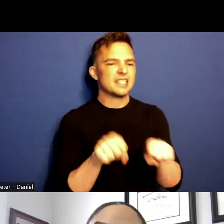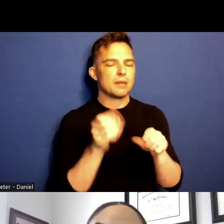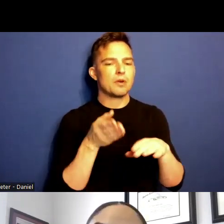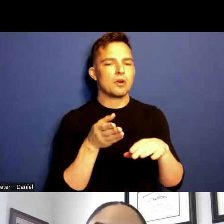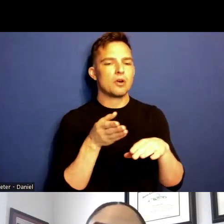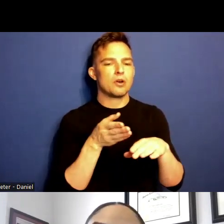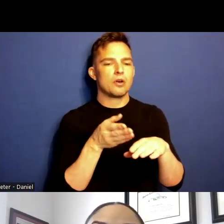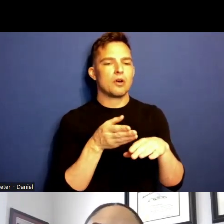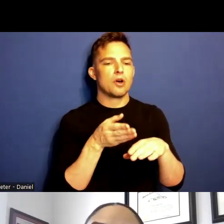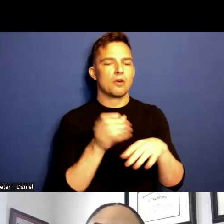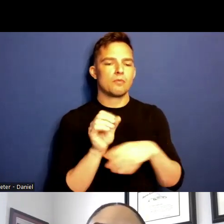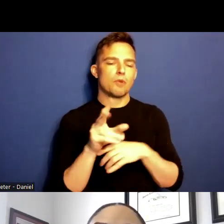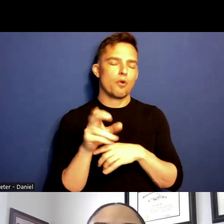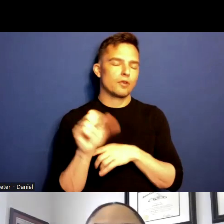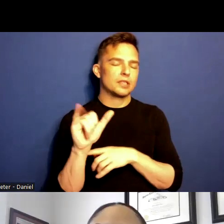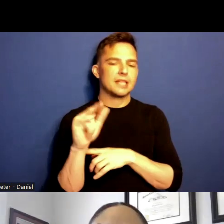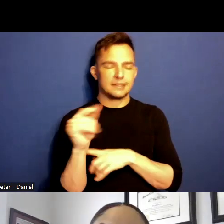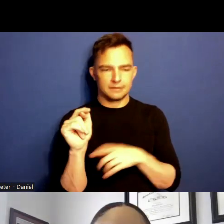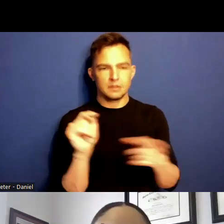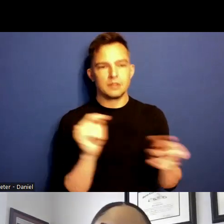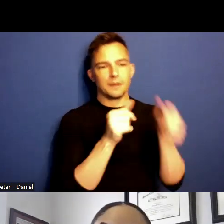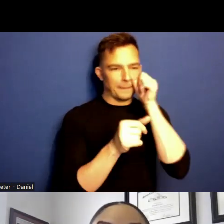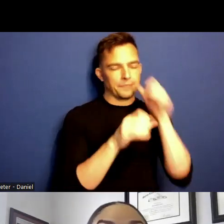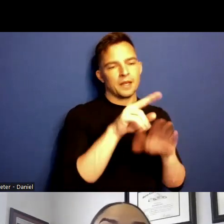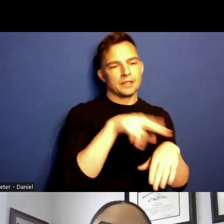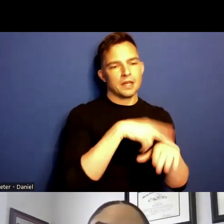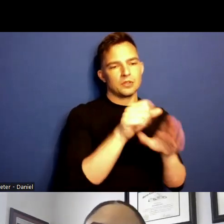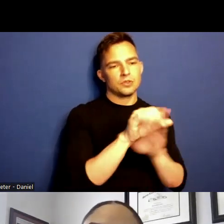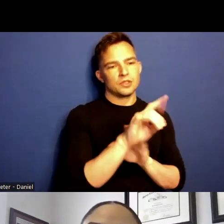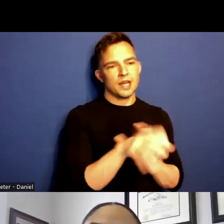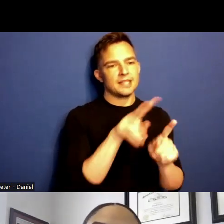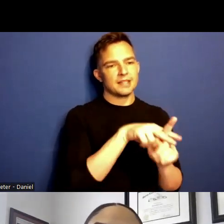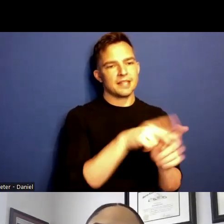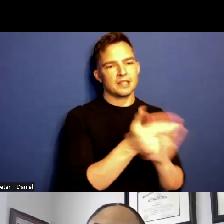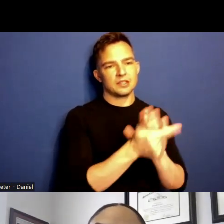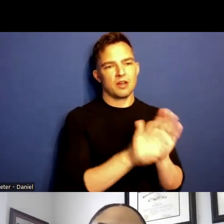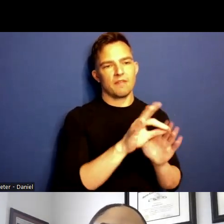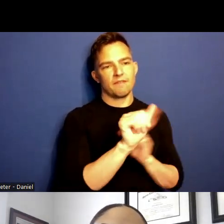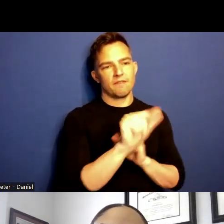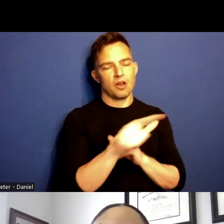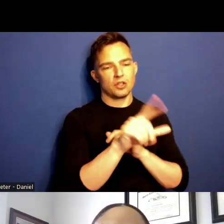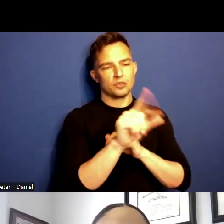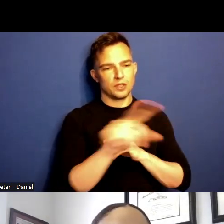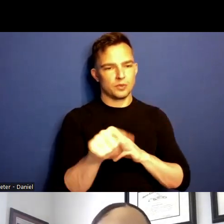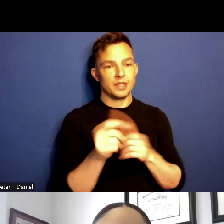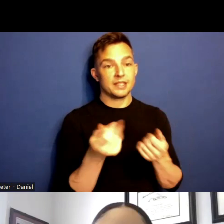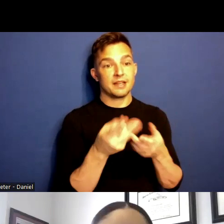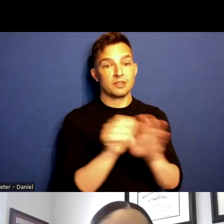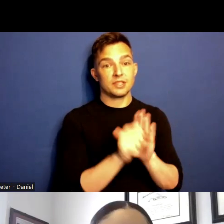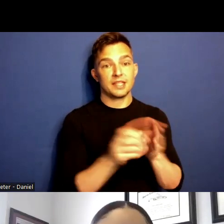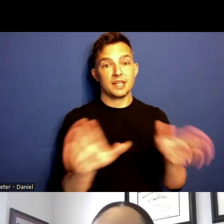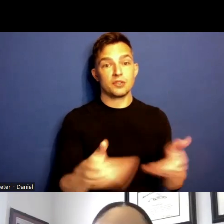Following the enactment of the National Suicide Hotline Designation Act in the fall of 2020, several states introduced